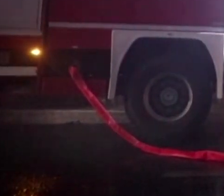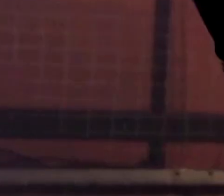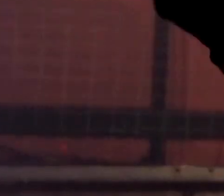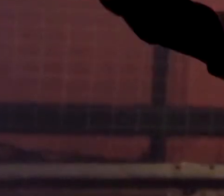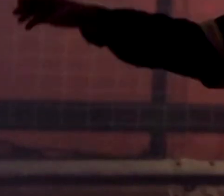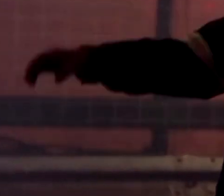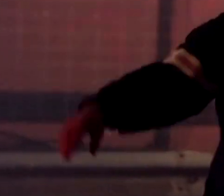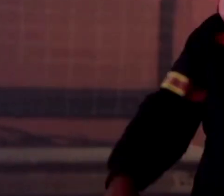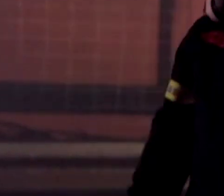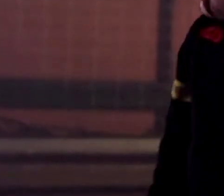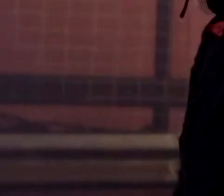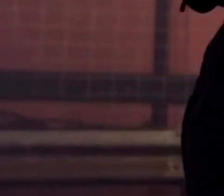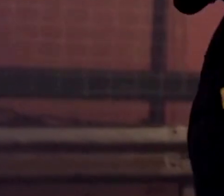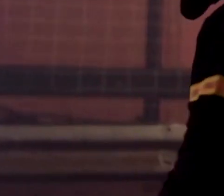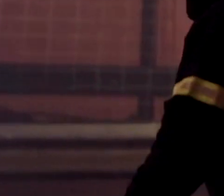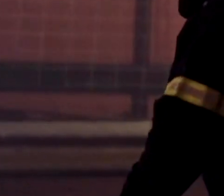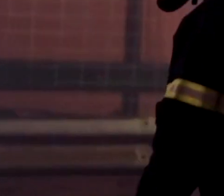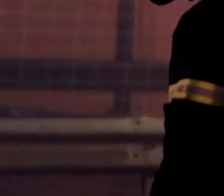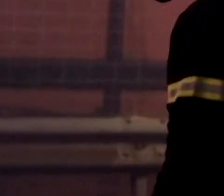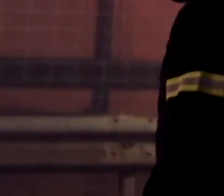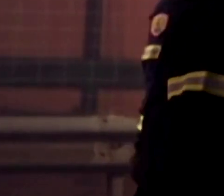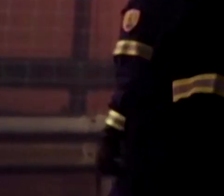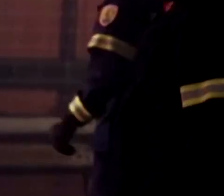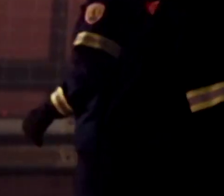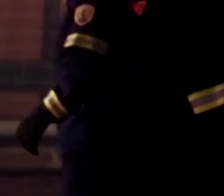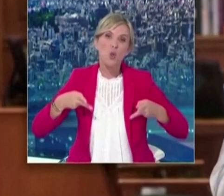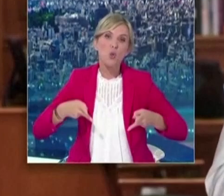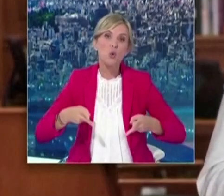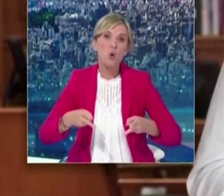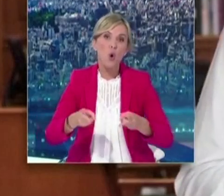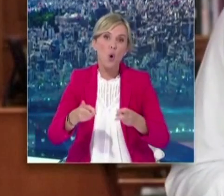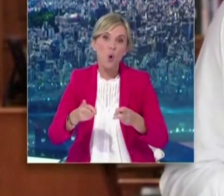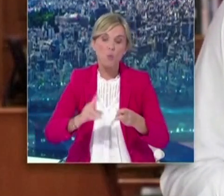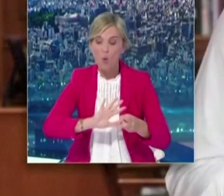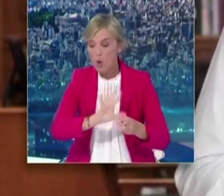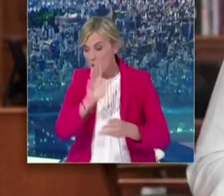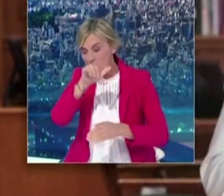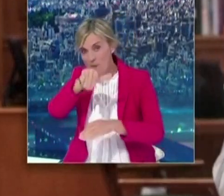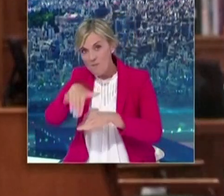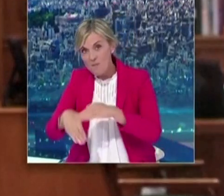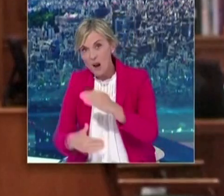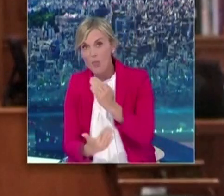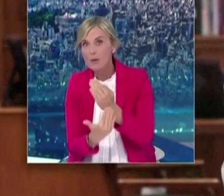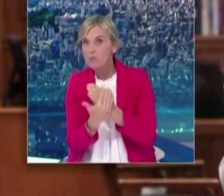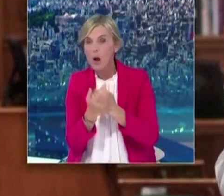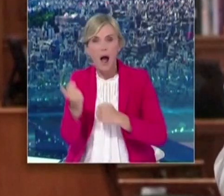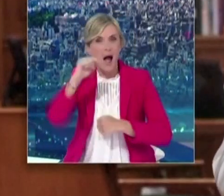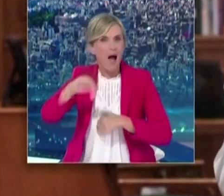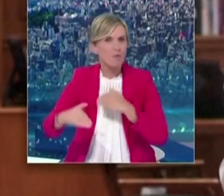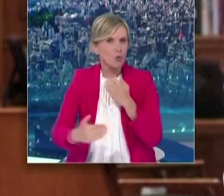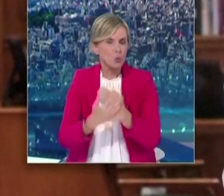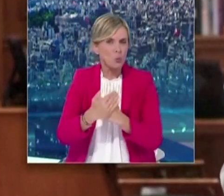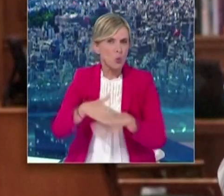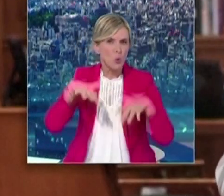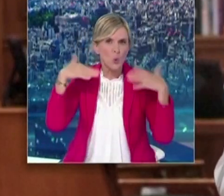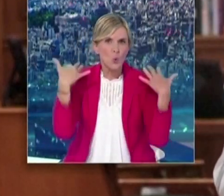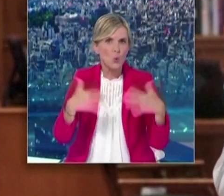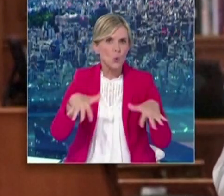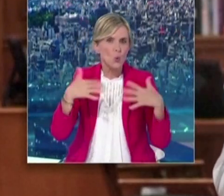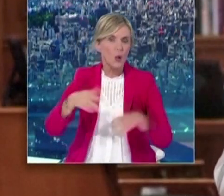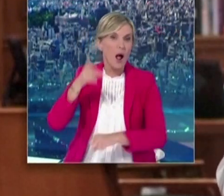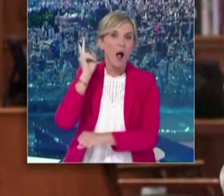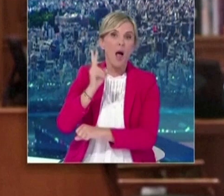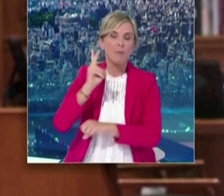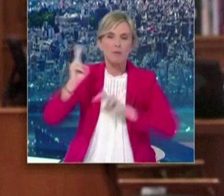hospital, including volunteer firefighters in intensive care. Prime Minister Kyriakos Mitsotakis urged people to flee if